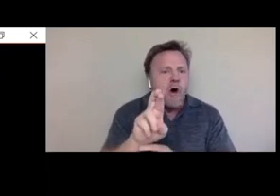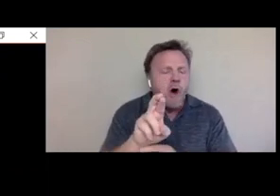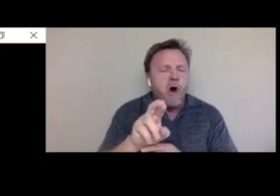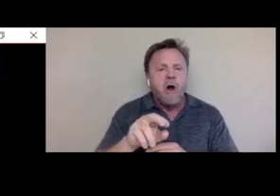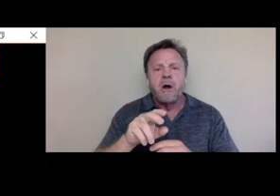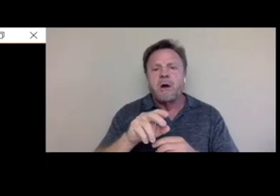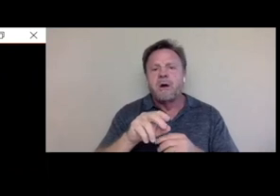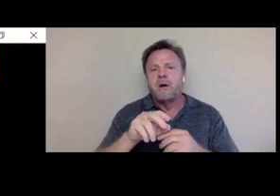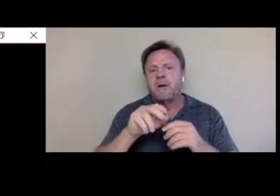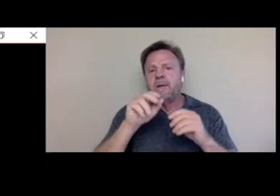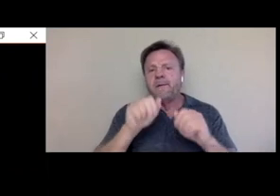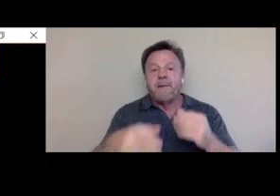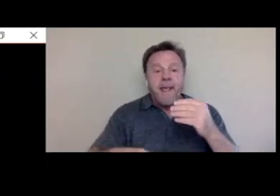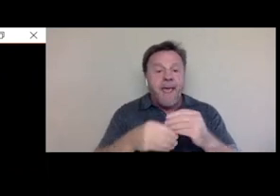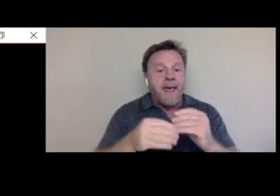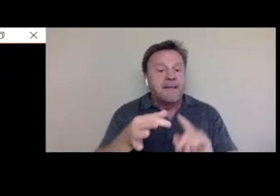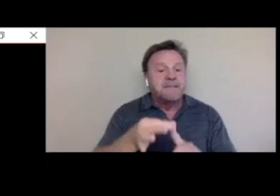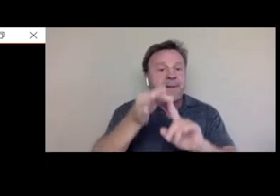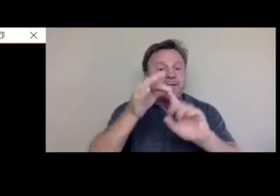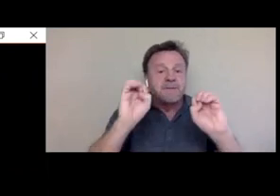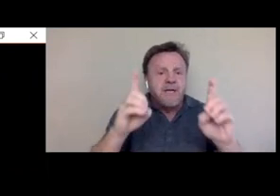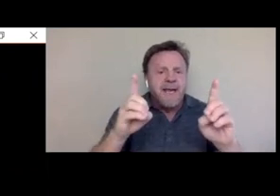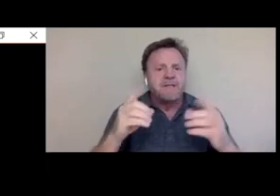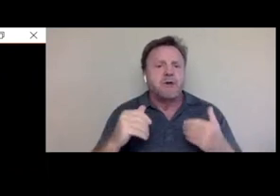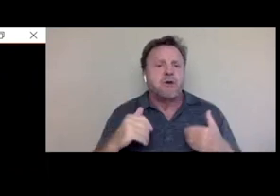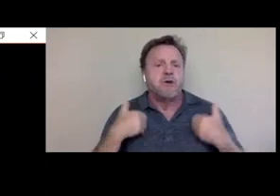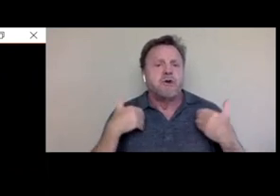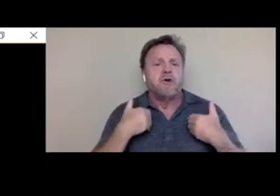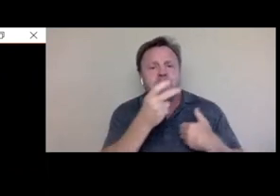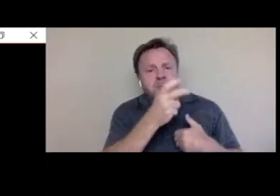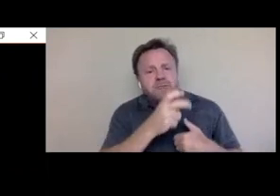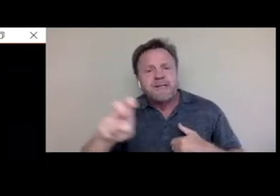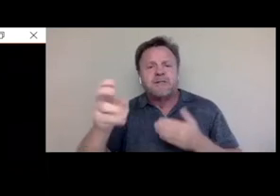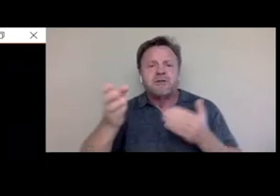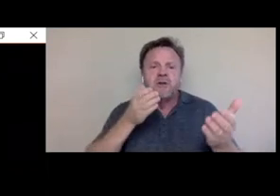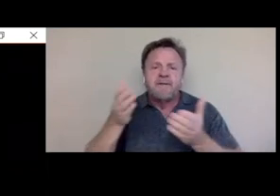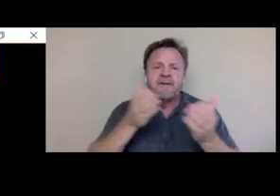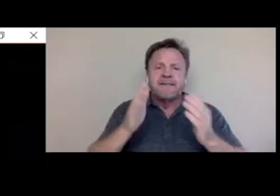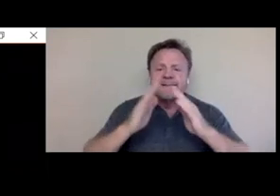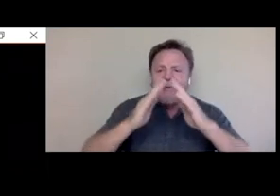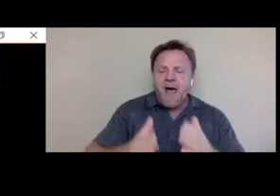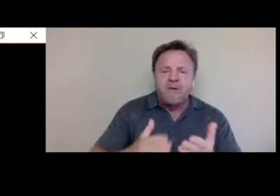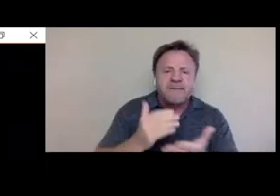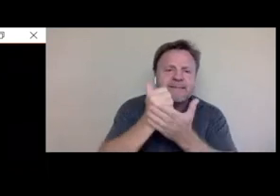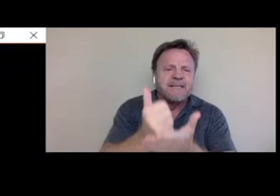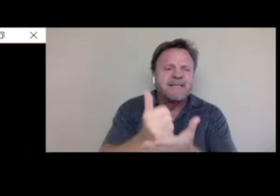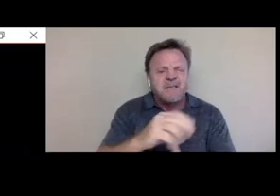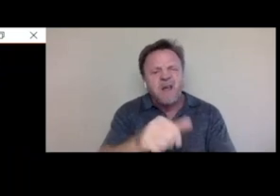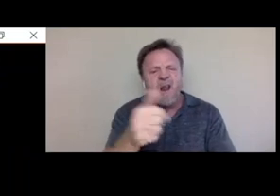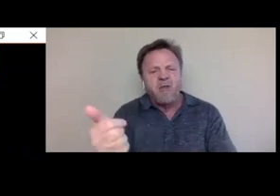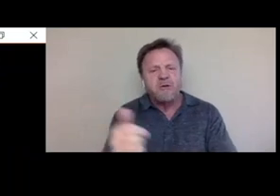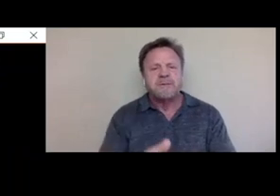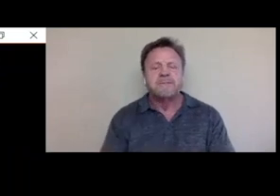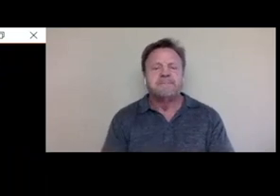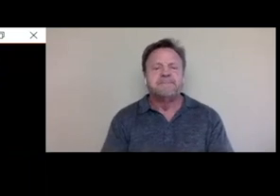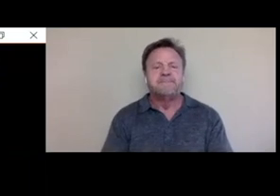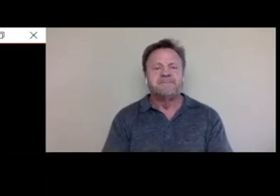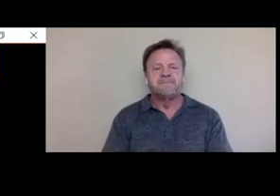add here special education, youth and transition services, housing assistance, and others. Next slide,